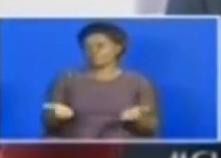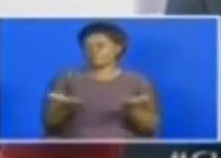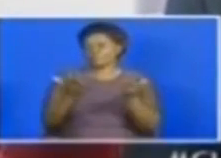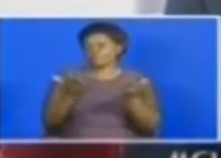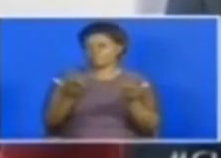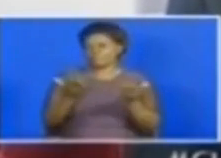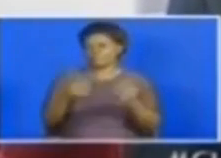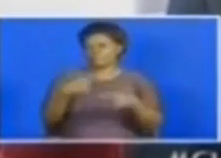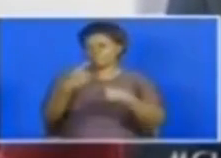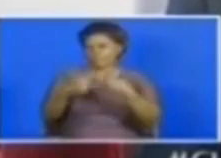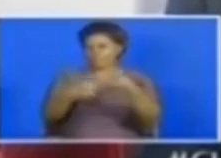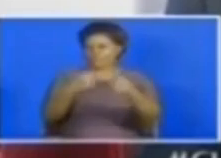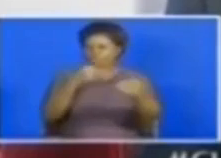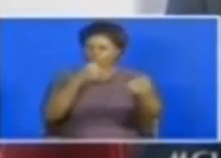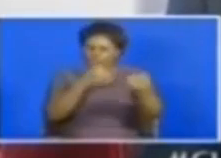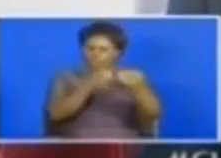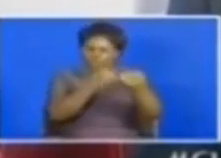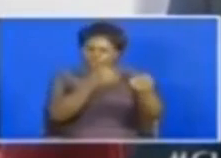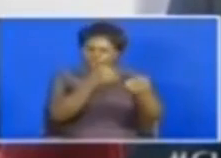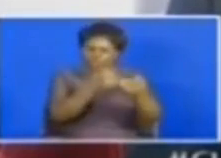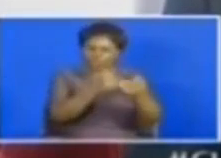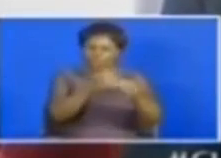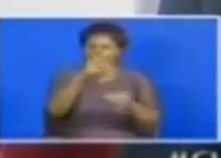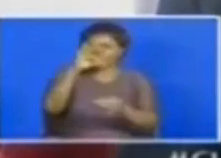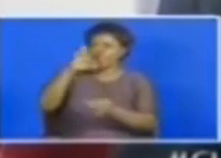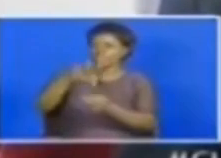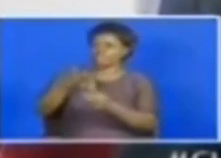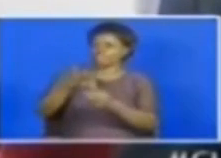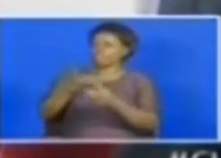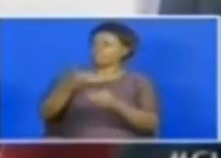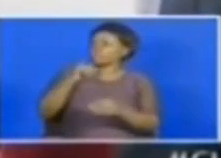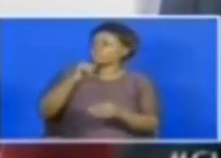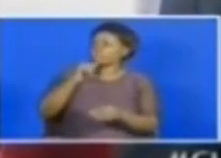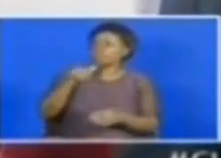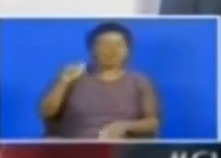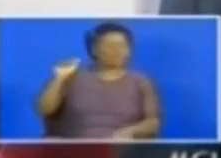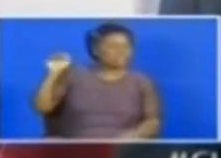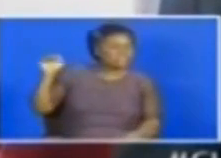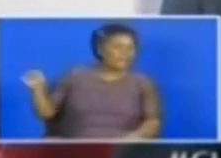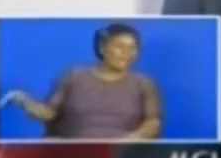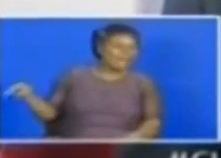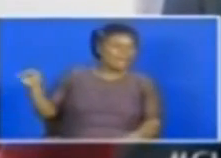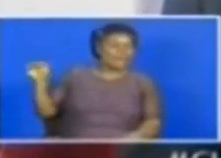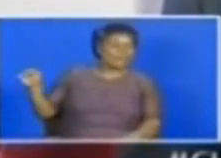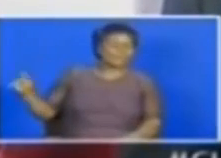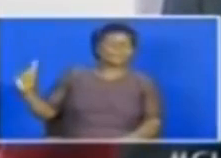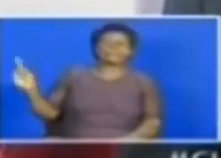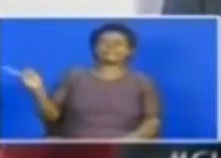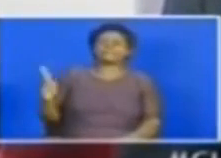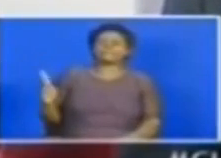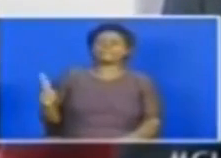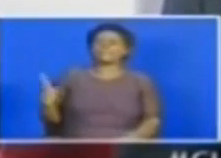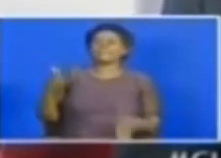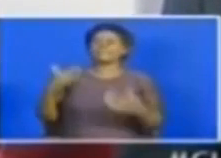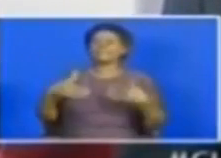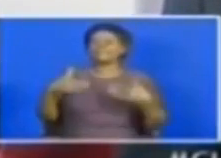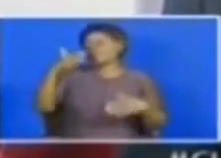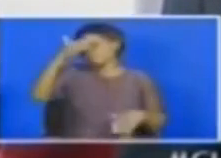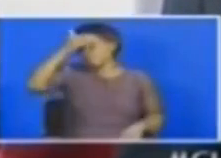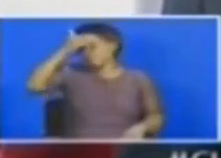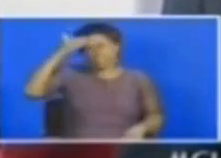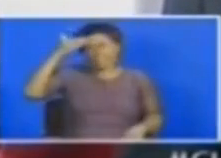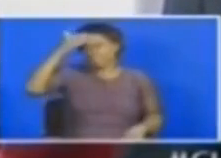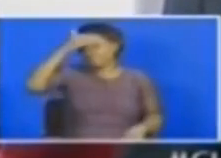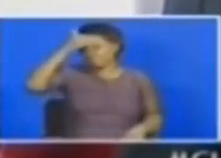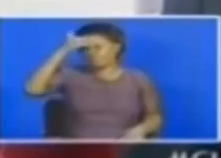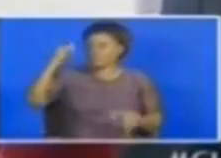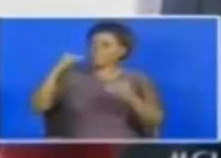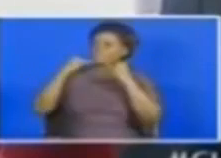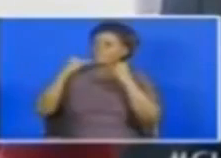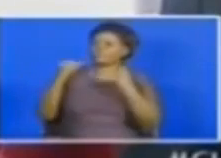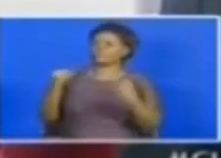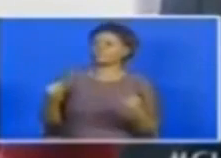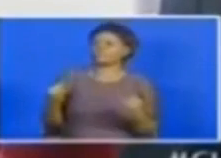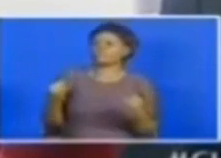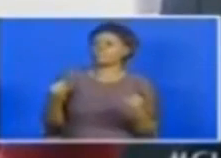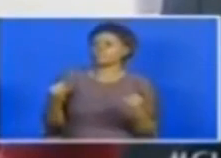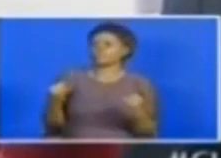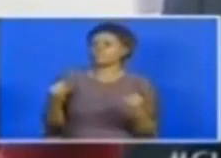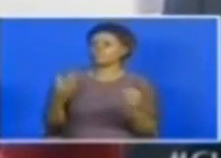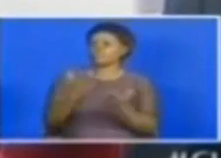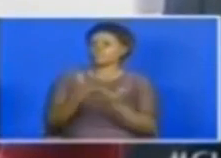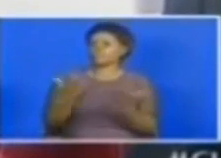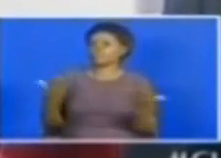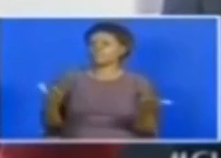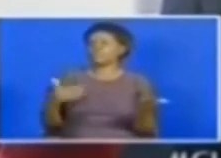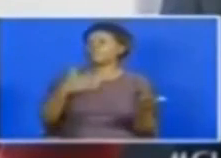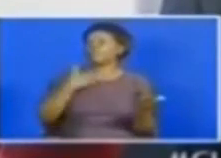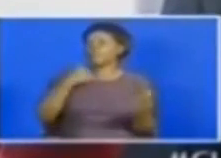actually as you get closer to the election, rather than much earlier where you end up losing that information, because some of these is things that you